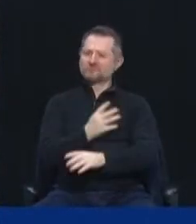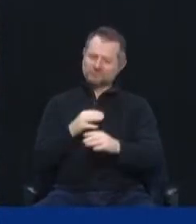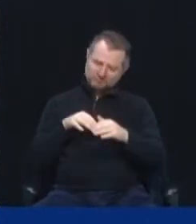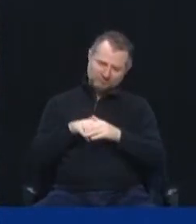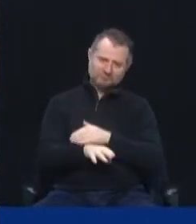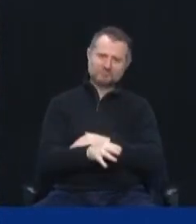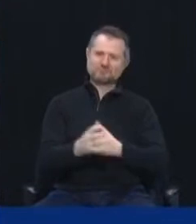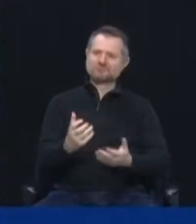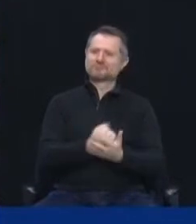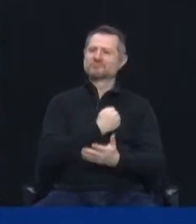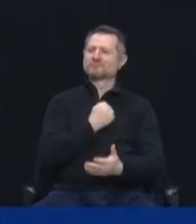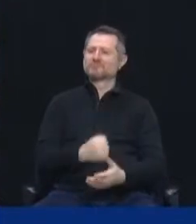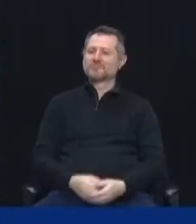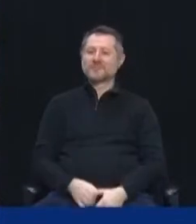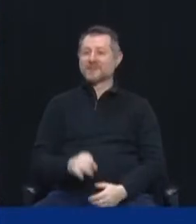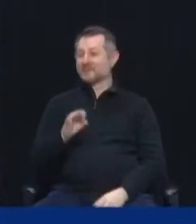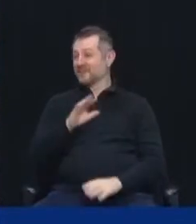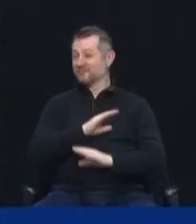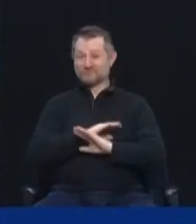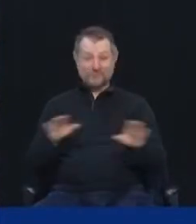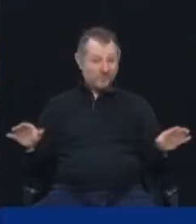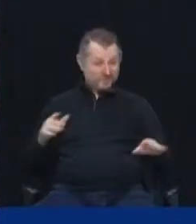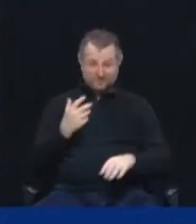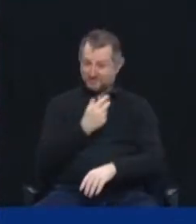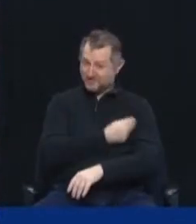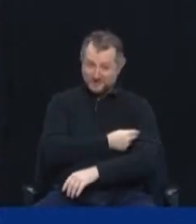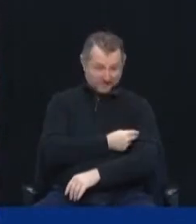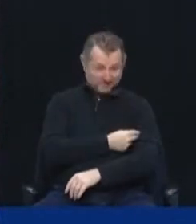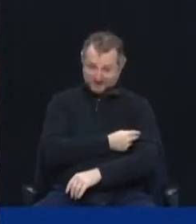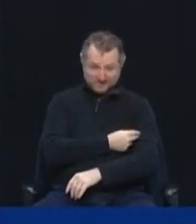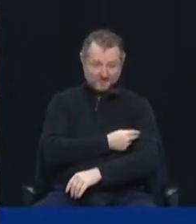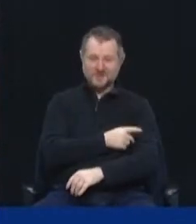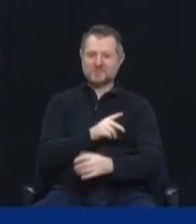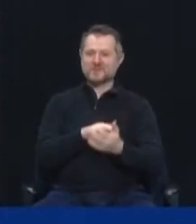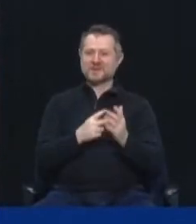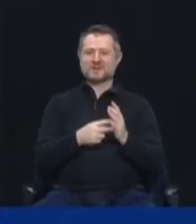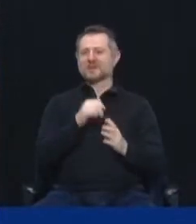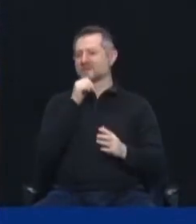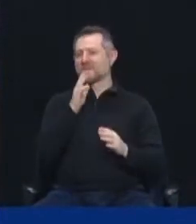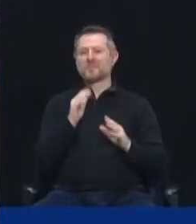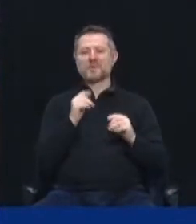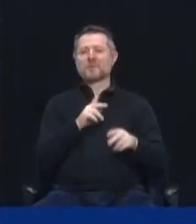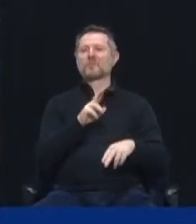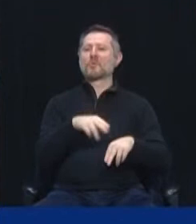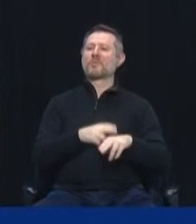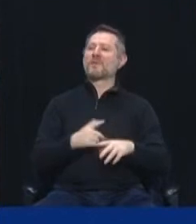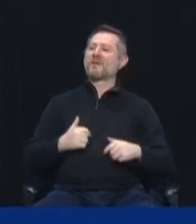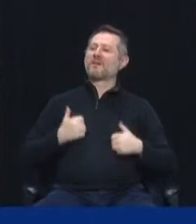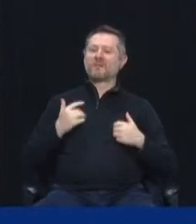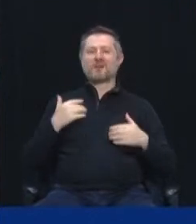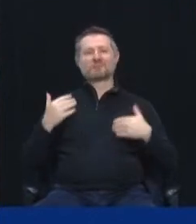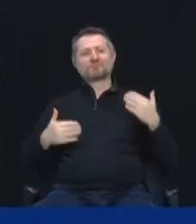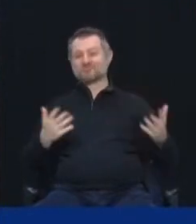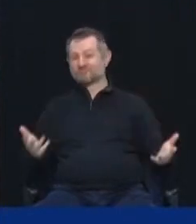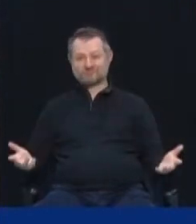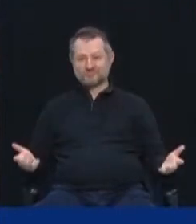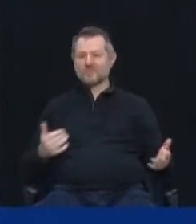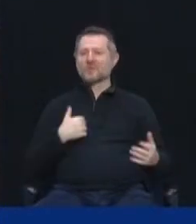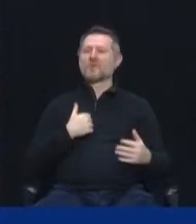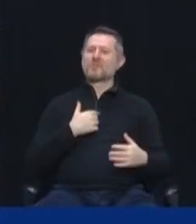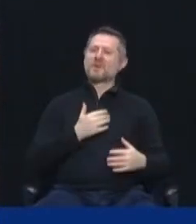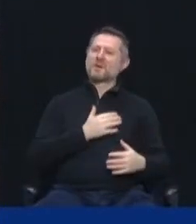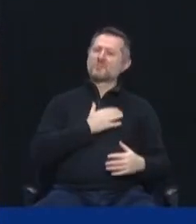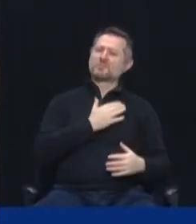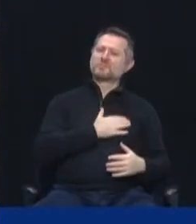Otherwise, we're not gonna get normal like we used to be. So I'm very happy, and I call